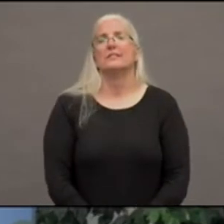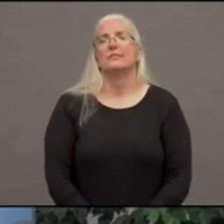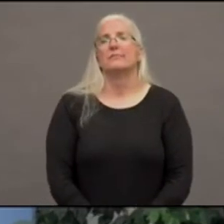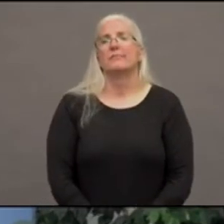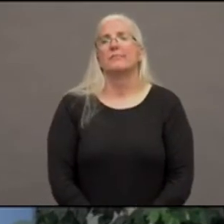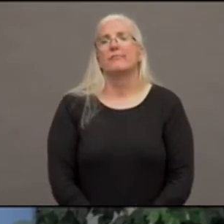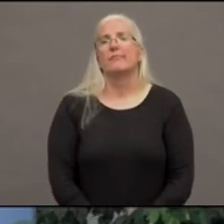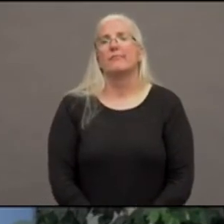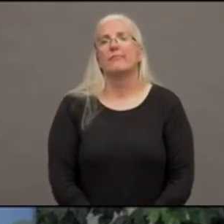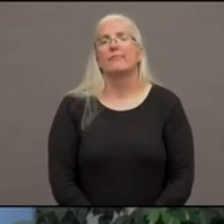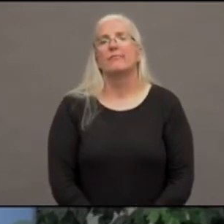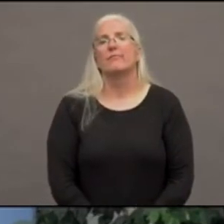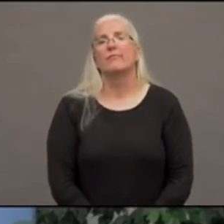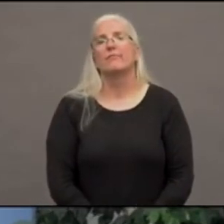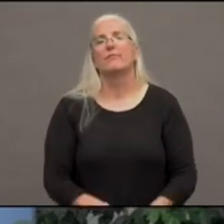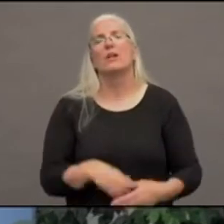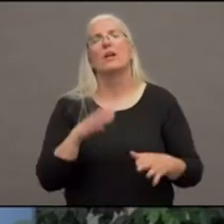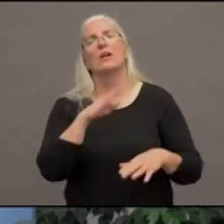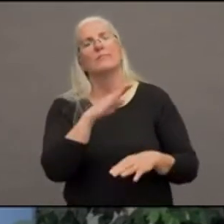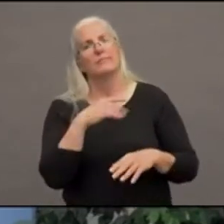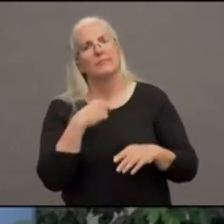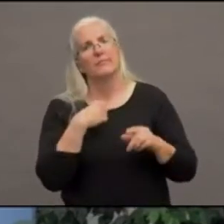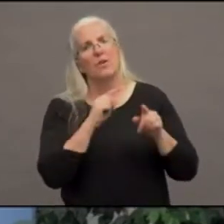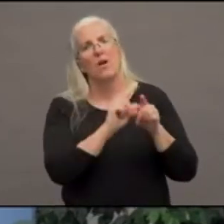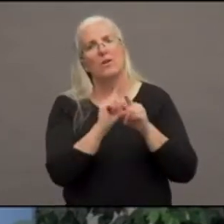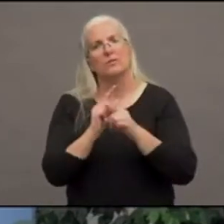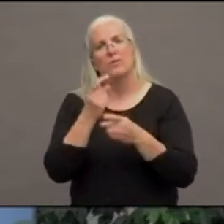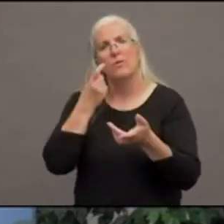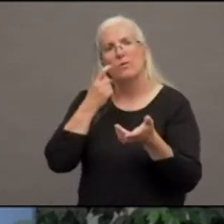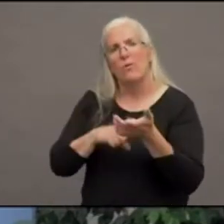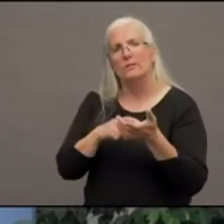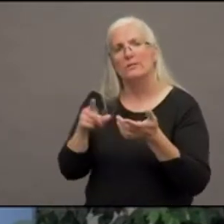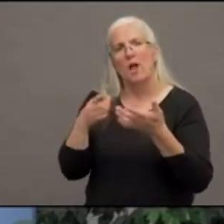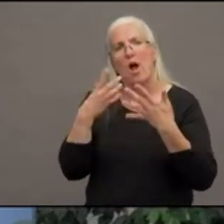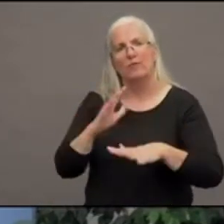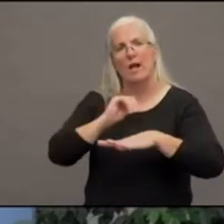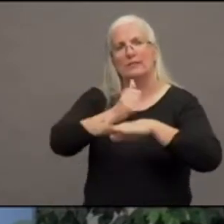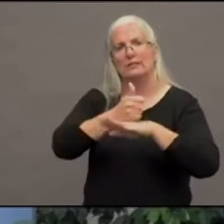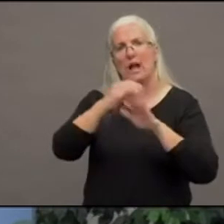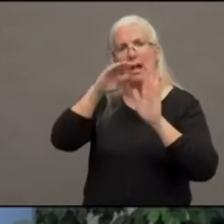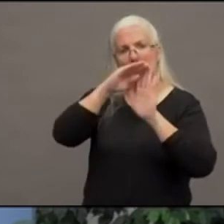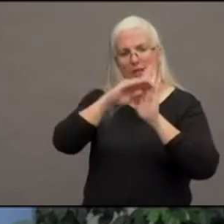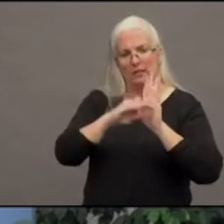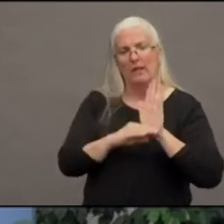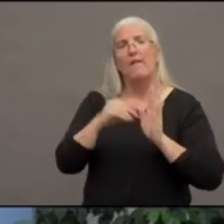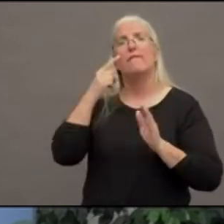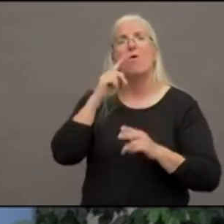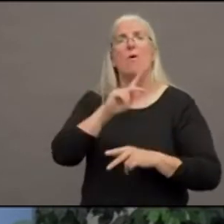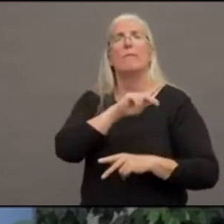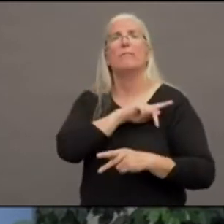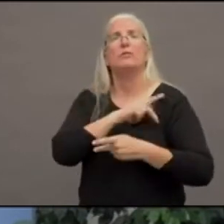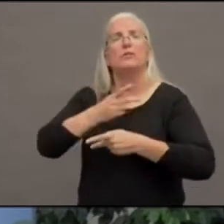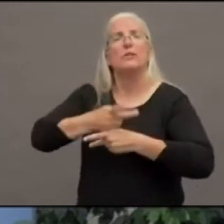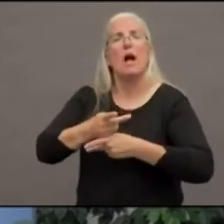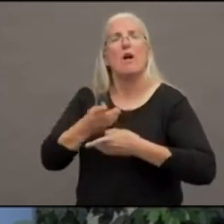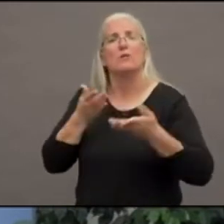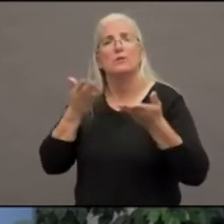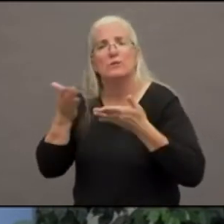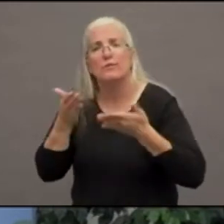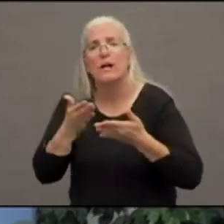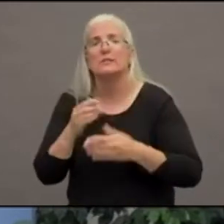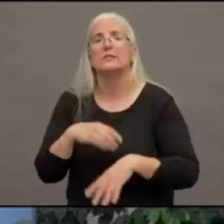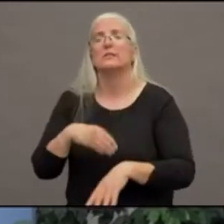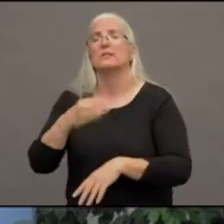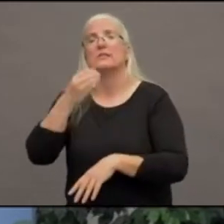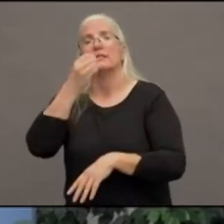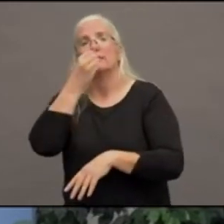some guidances already, so personal care services, food facilities, outdoor dining, that's been an